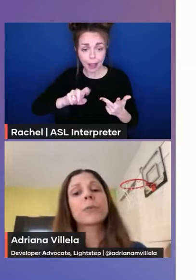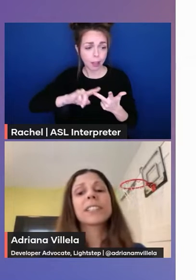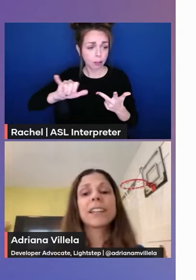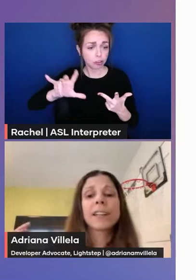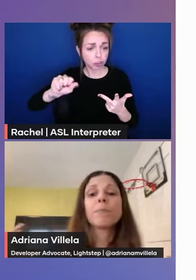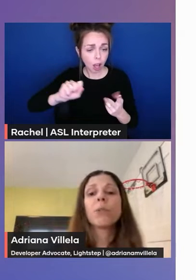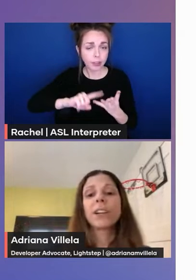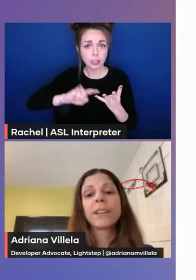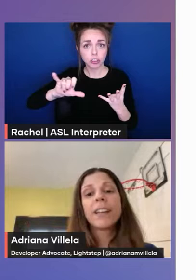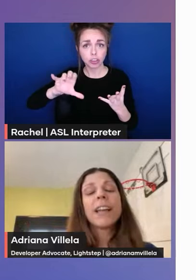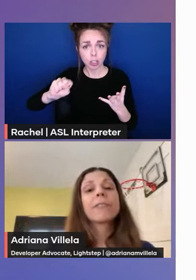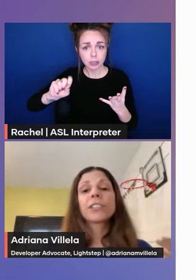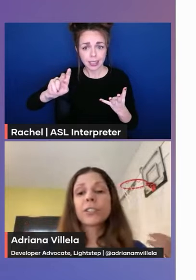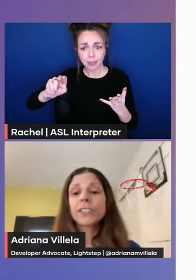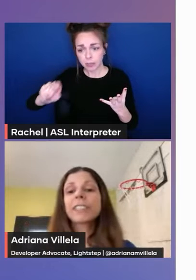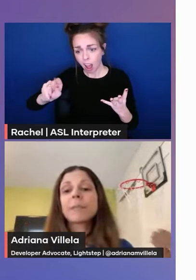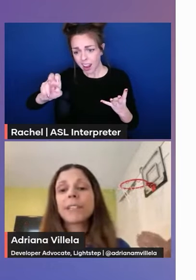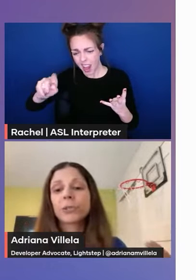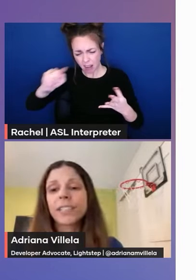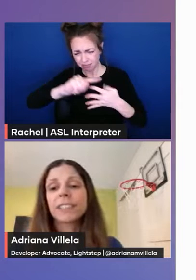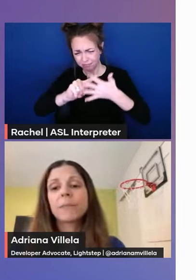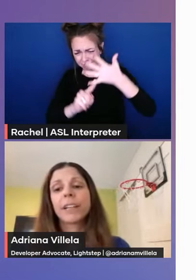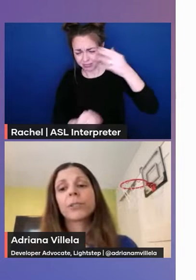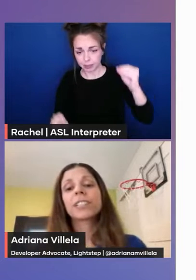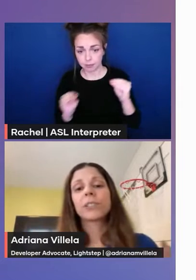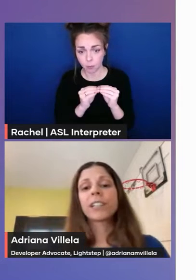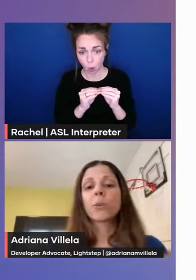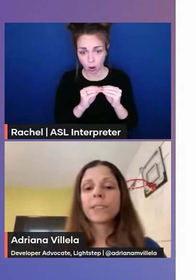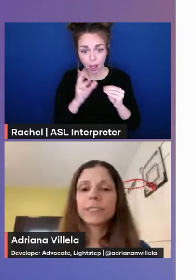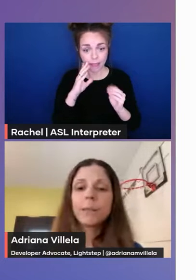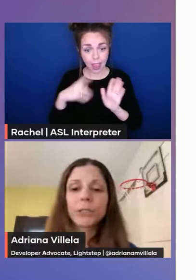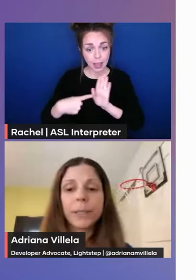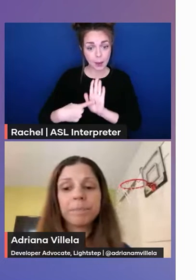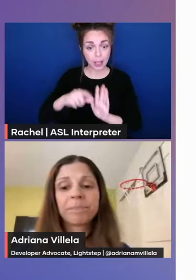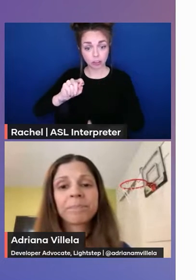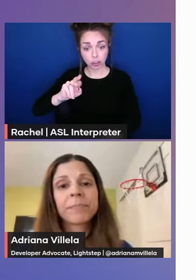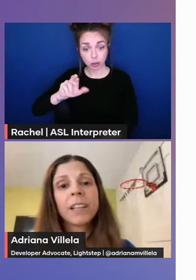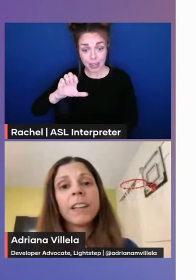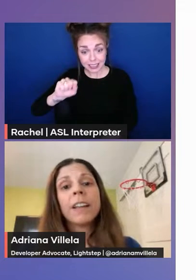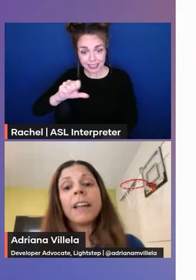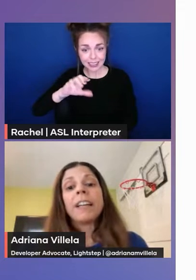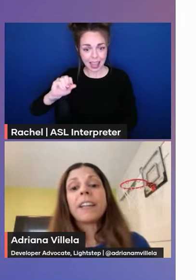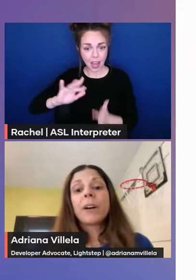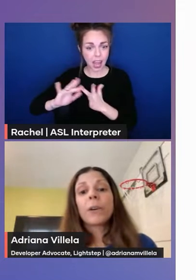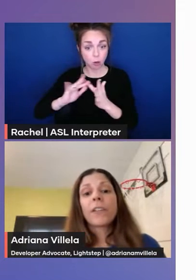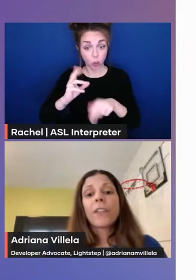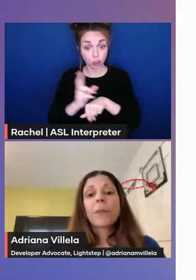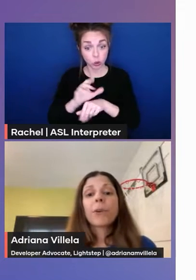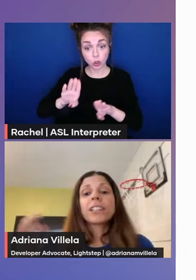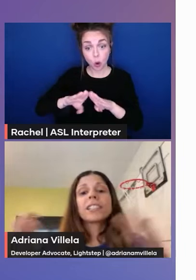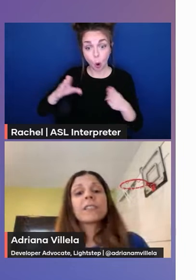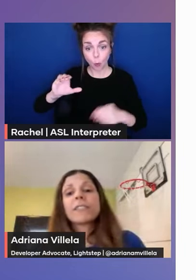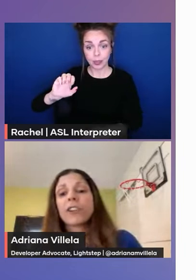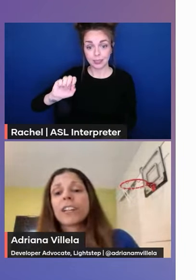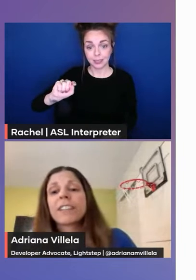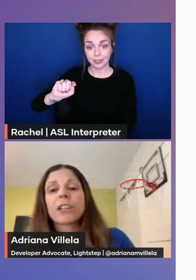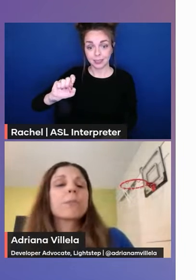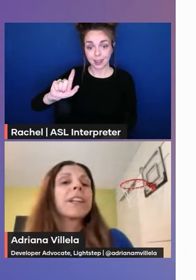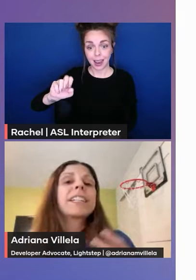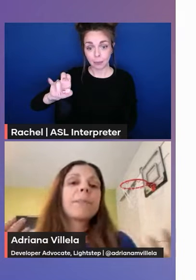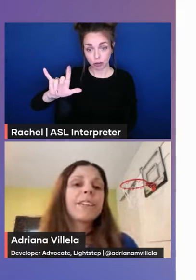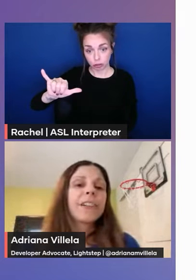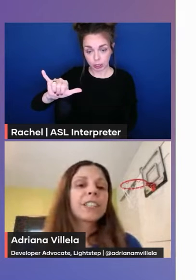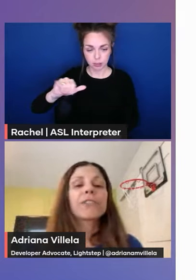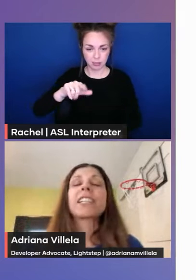JavaScript.NET, Rust, and more. And the services emit traces and metrics using OpenTelemetry. Now, the process of converting